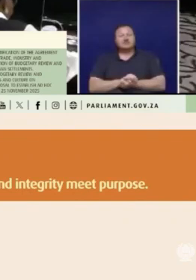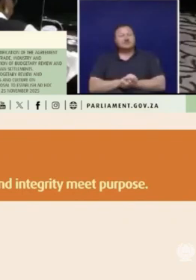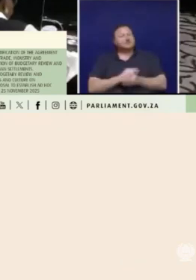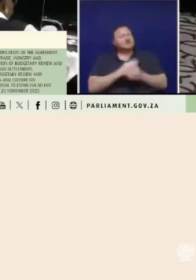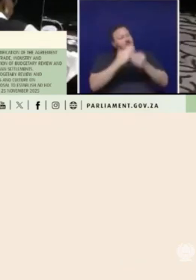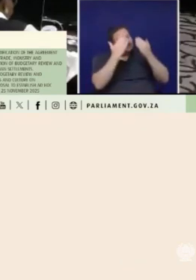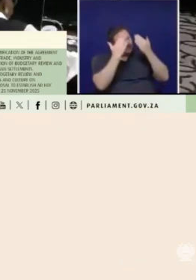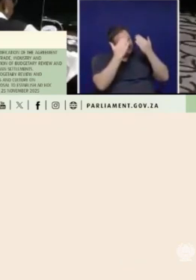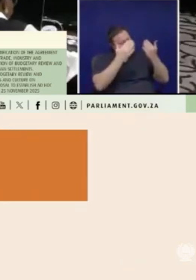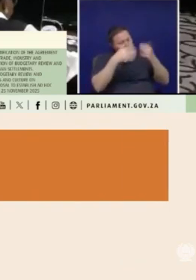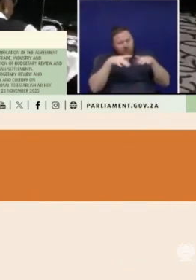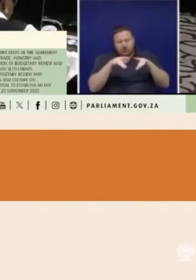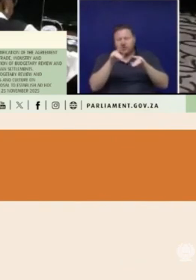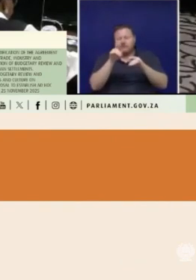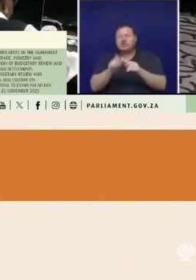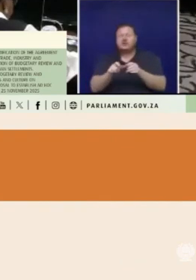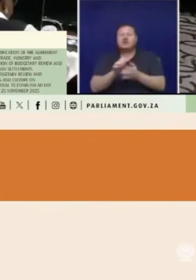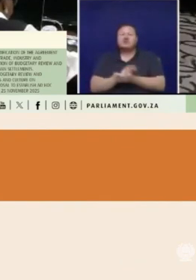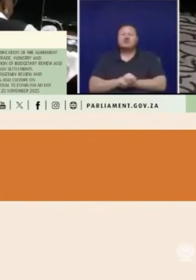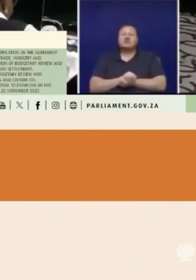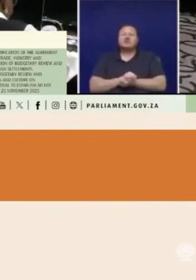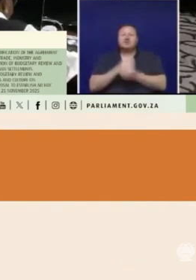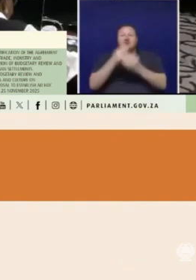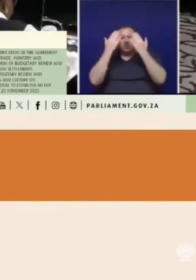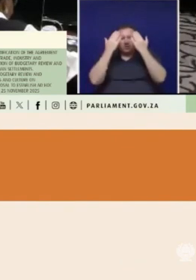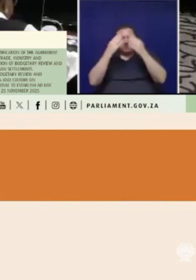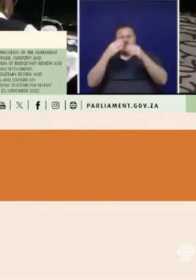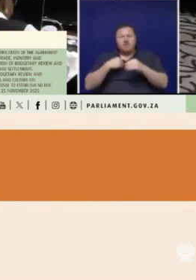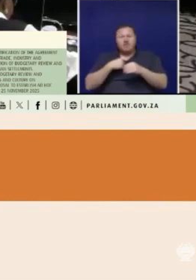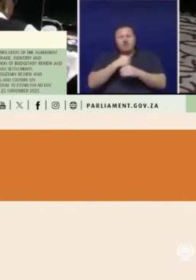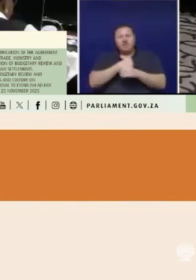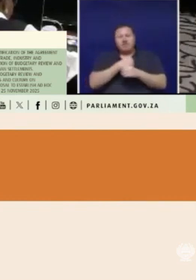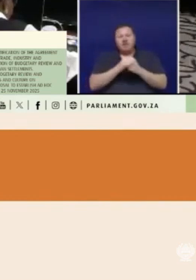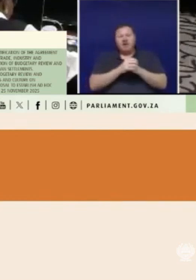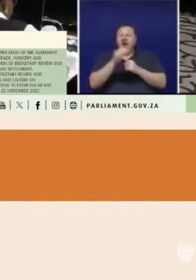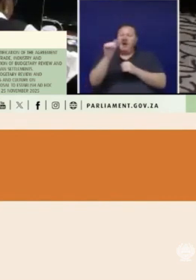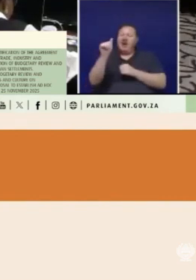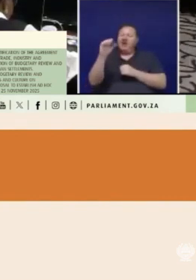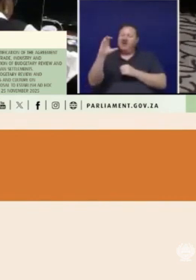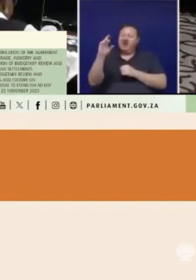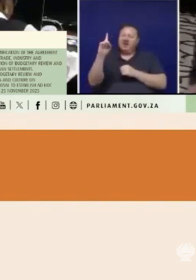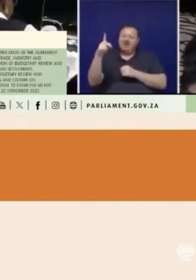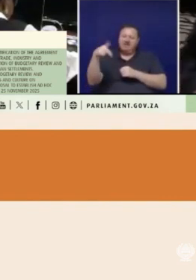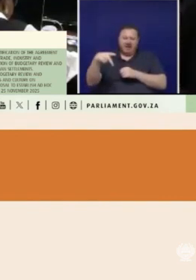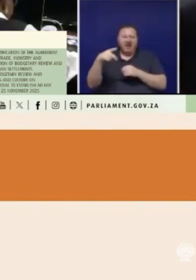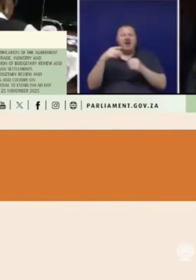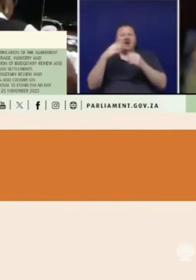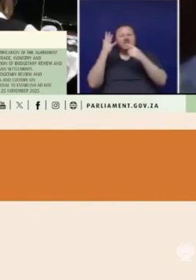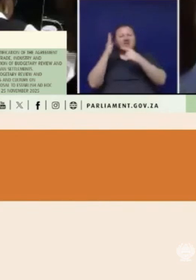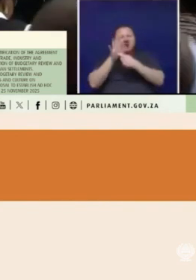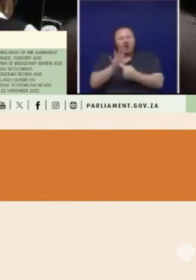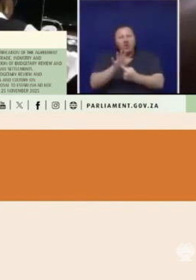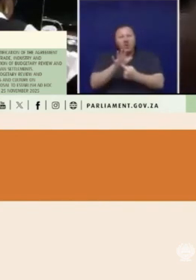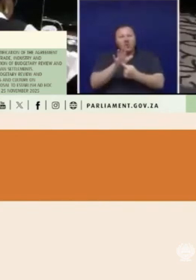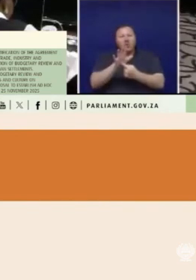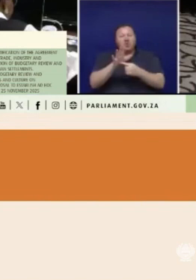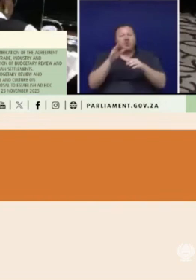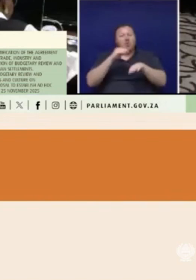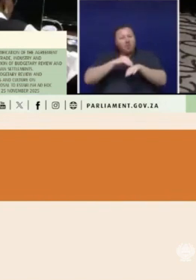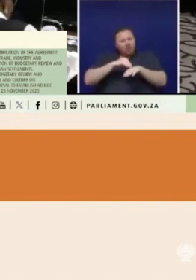Honorable Chairperson, honorable members, the ACDP notes the growing momentum of